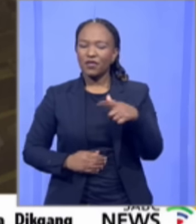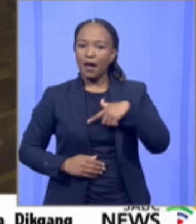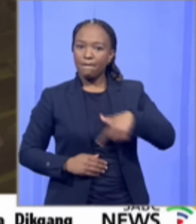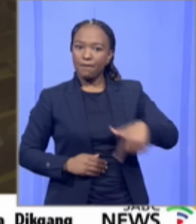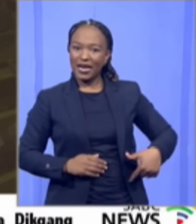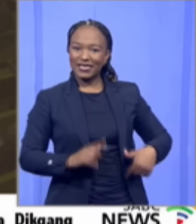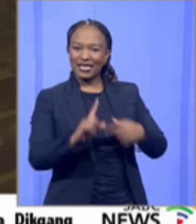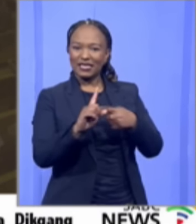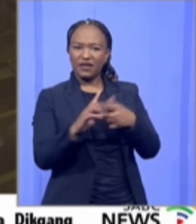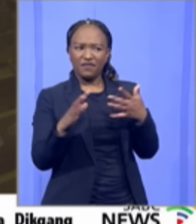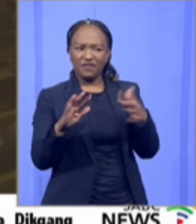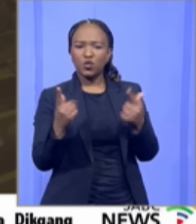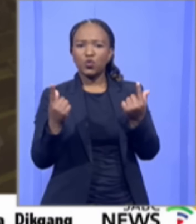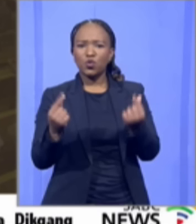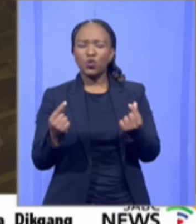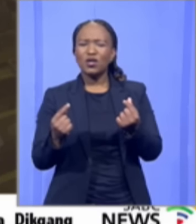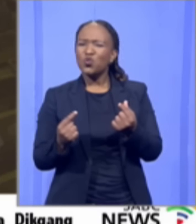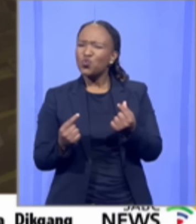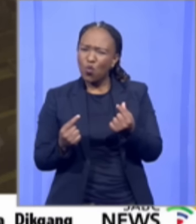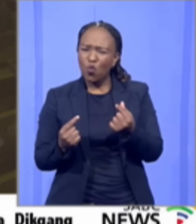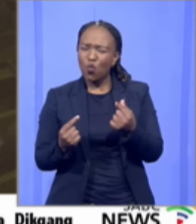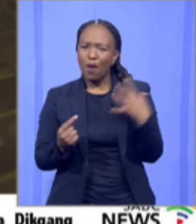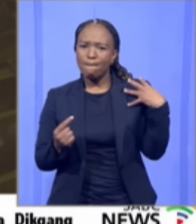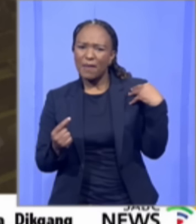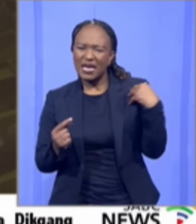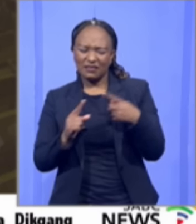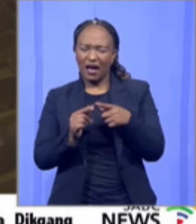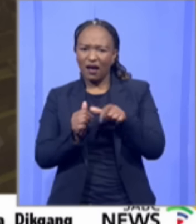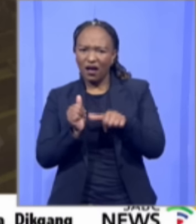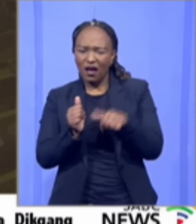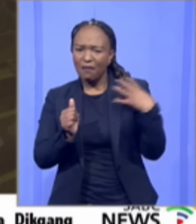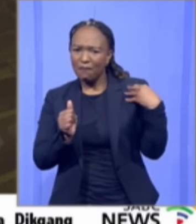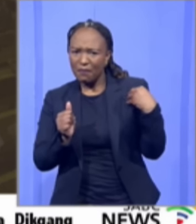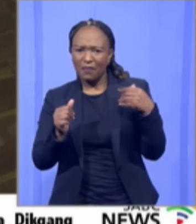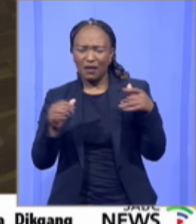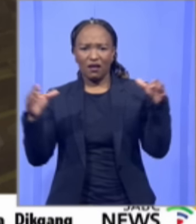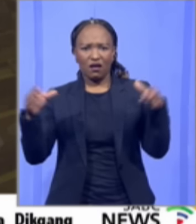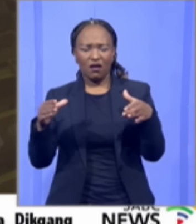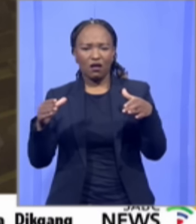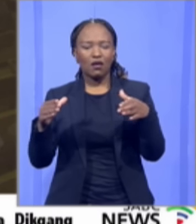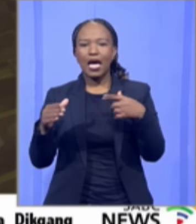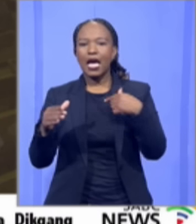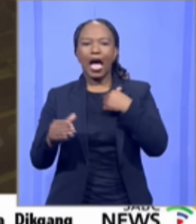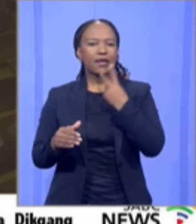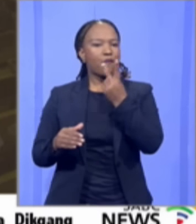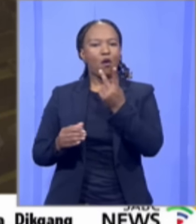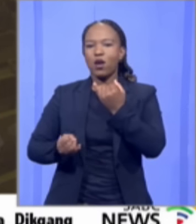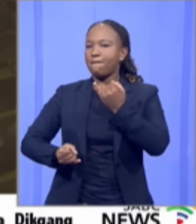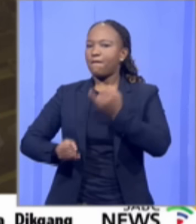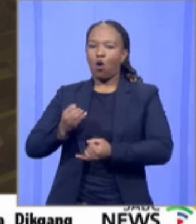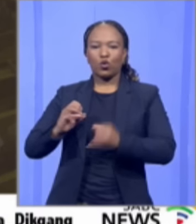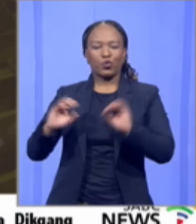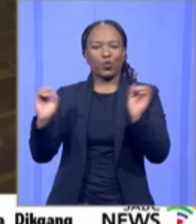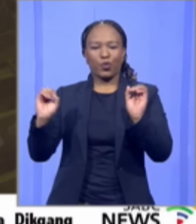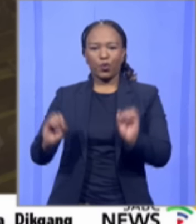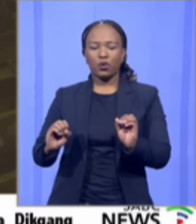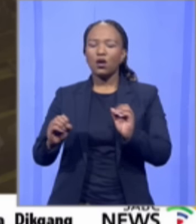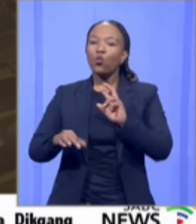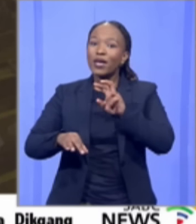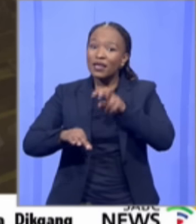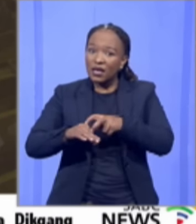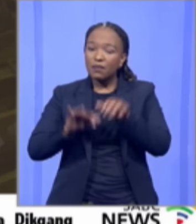nnete hore a kgethe matona a mangata hakana ha ke bone phoso ho hang ho tu ka nnete re hloka batho bele ba tla nne ba